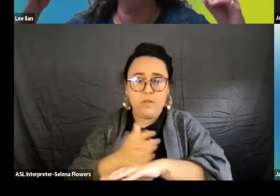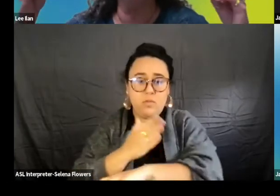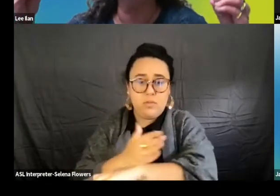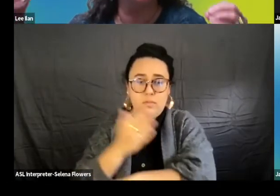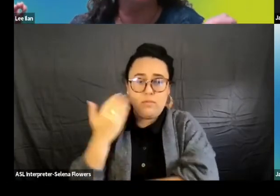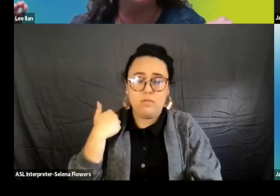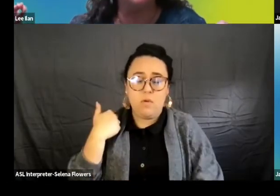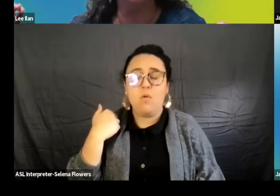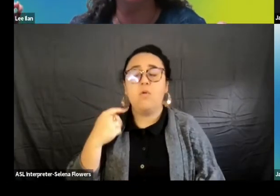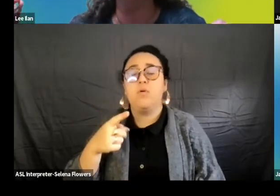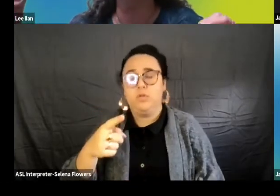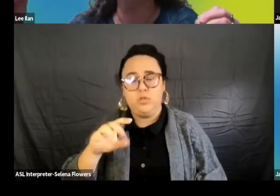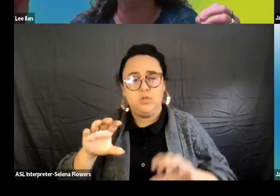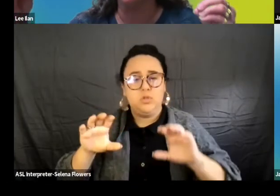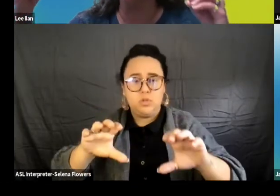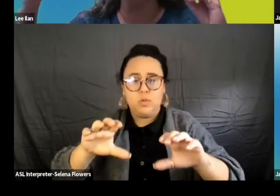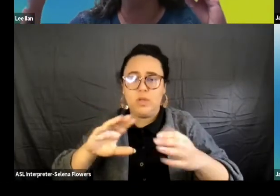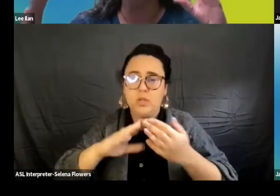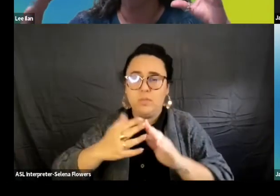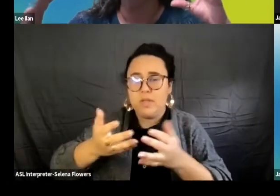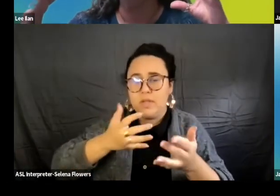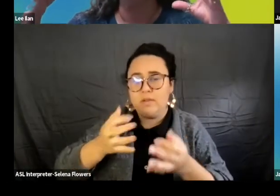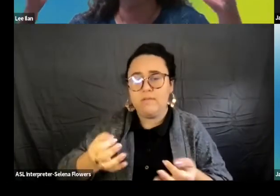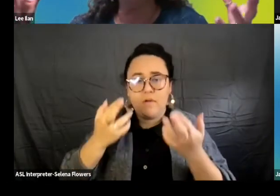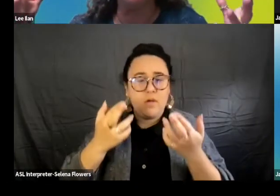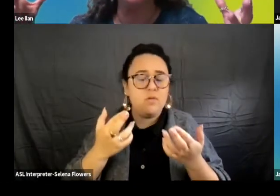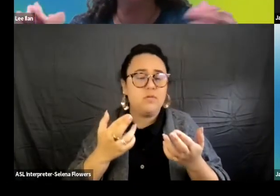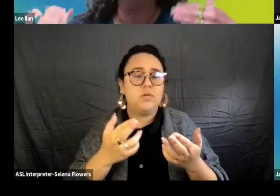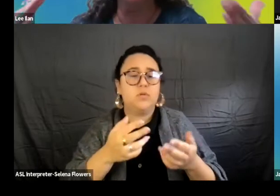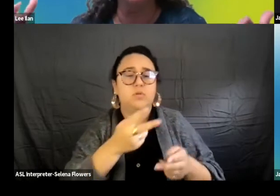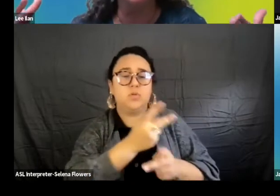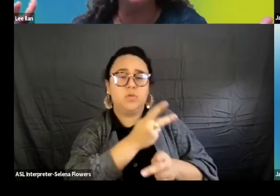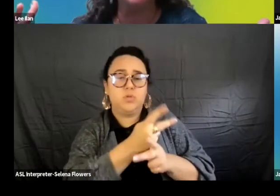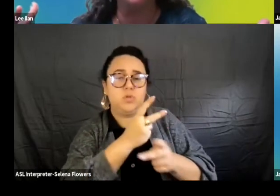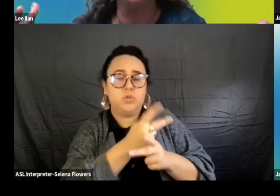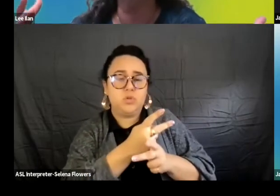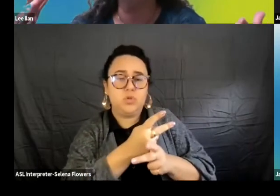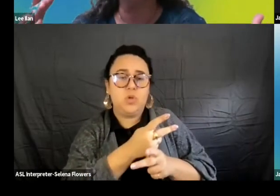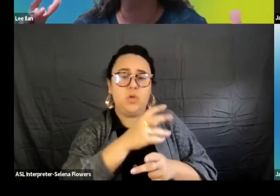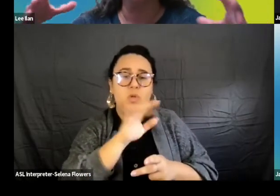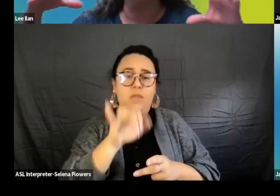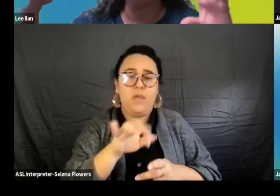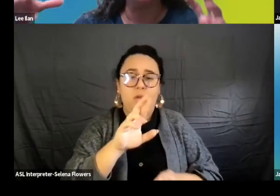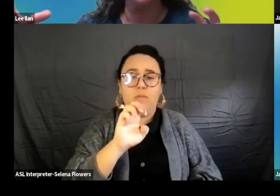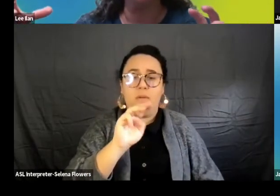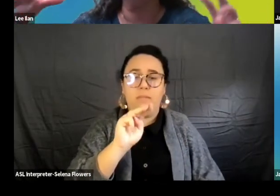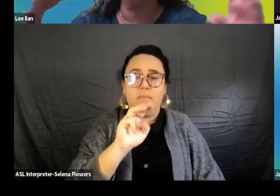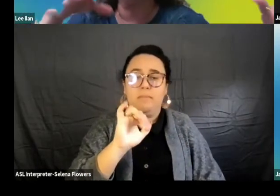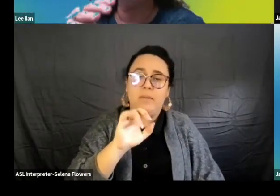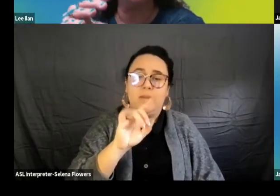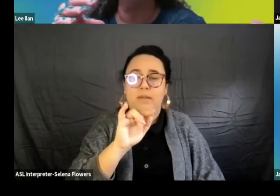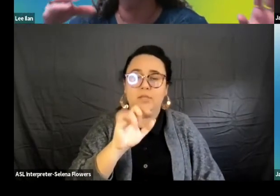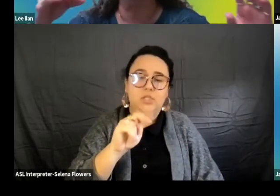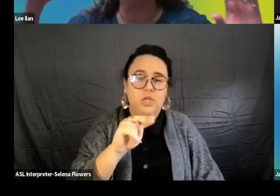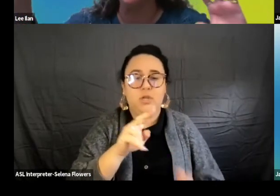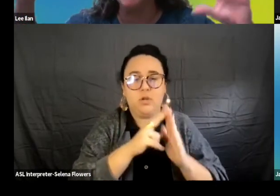community engagement and the fundraising? Are you supervising the remediation contractor? I mean, what's your role? What's